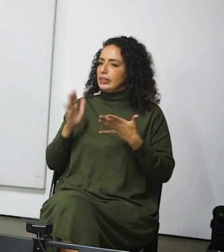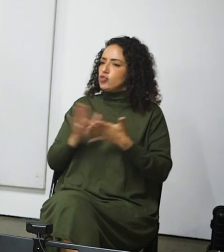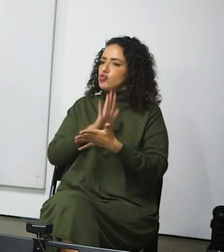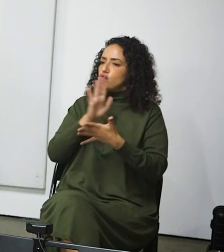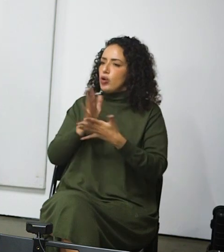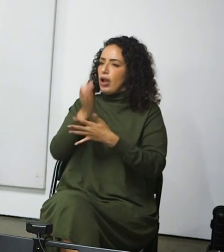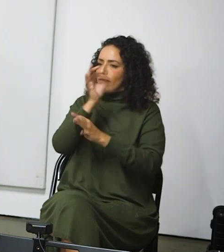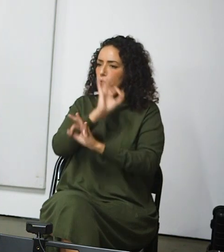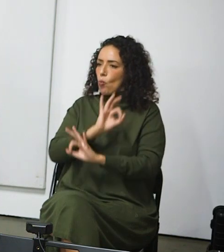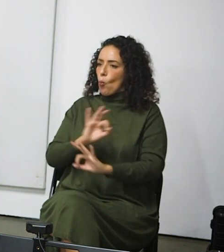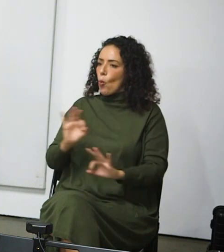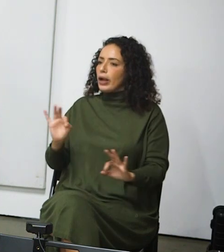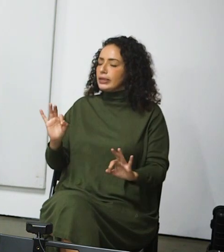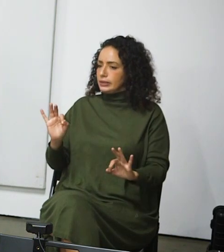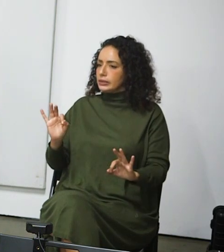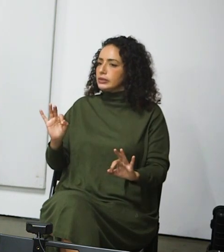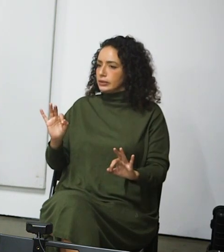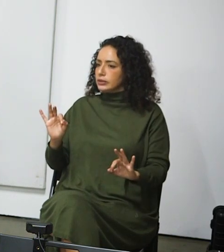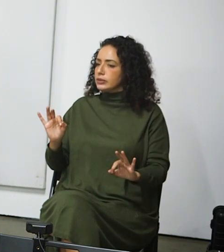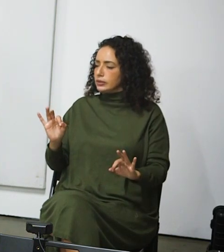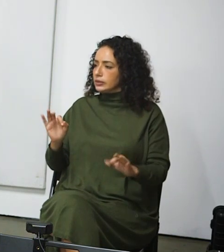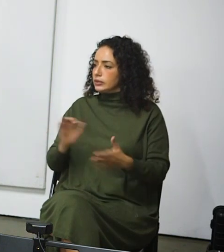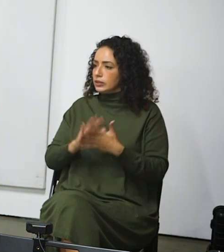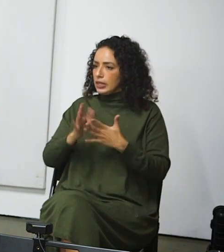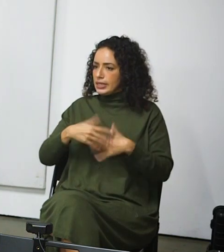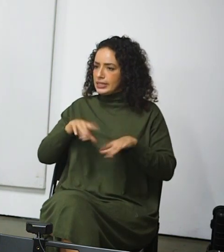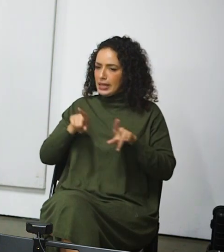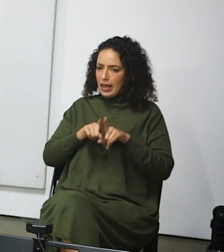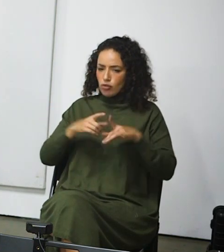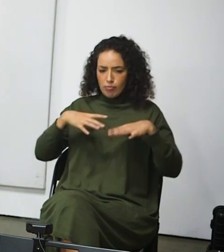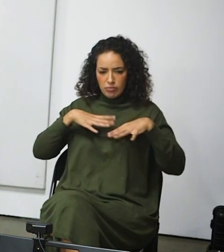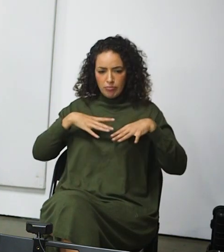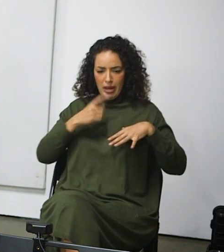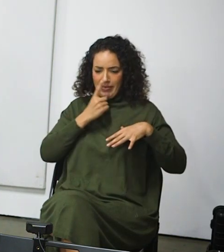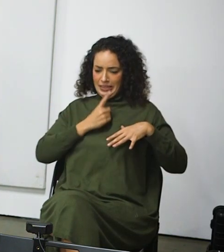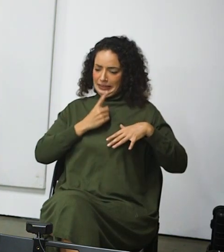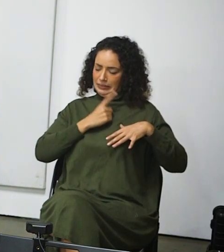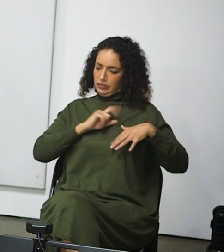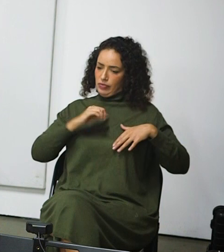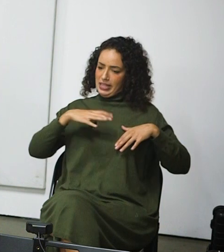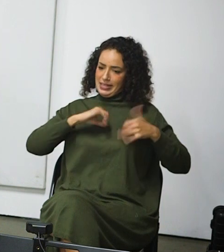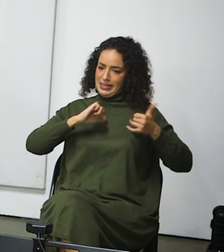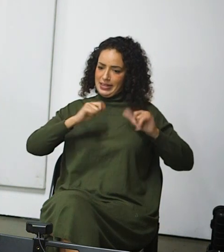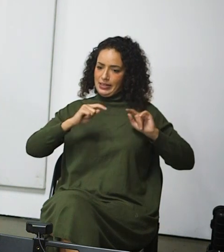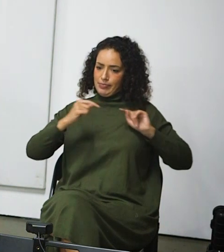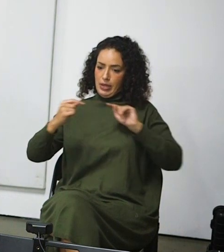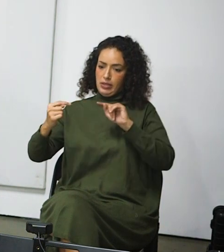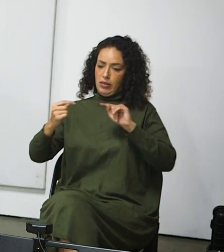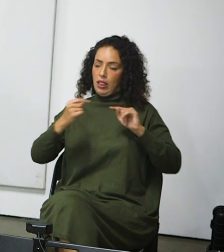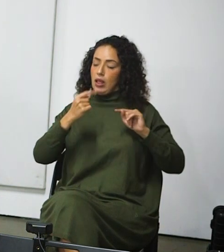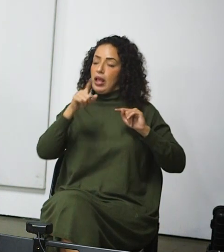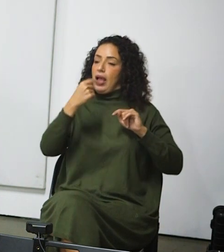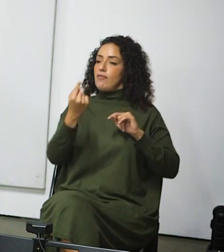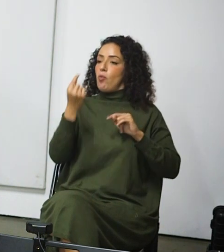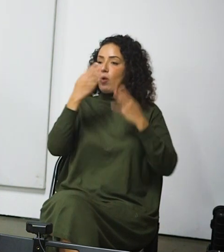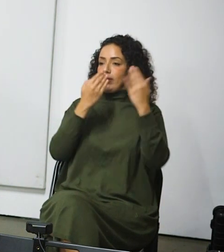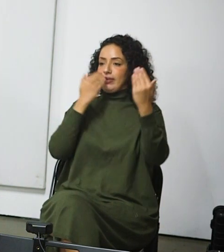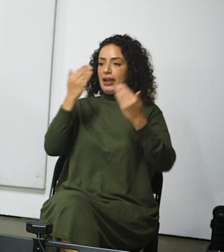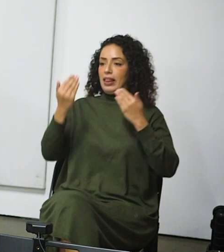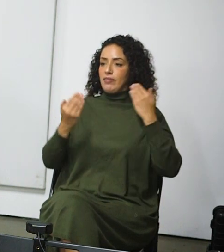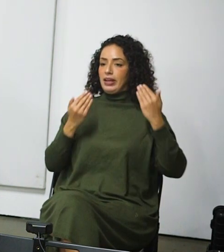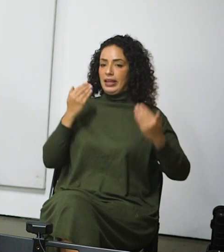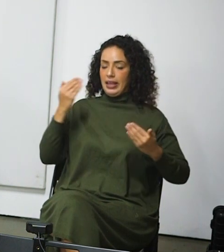the next battle. But there is a gallery here in Edinburgh called Embassy. It's an